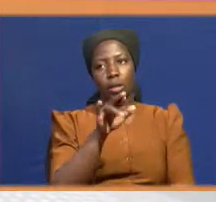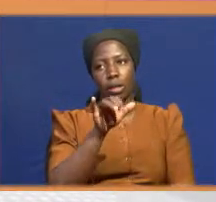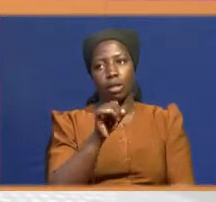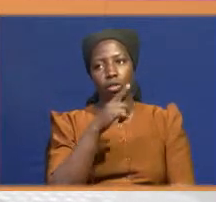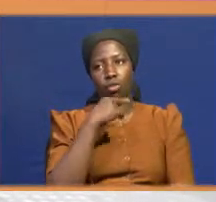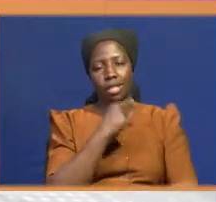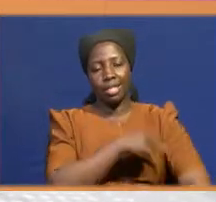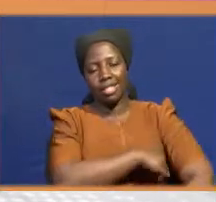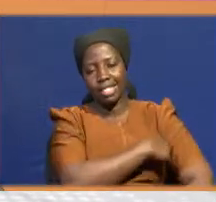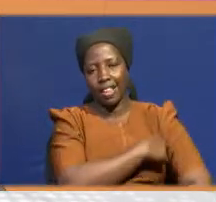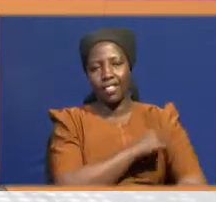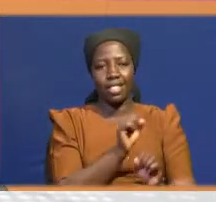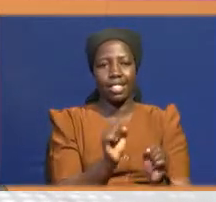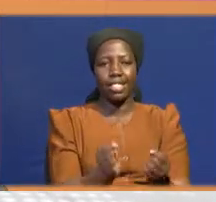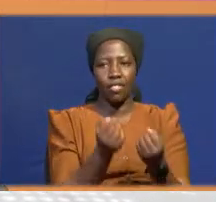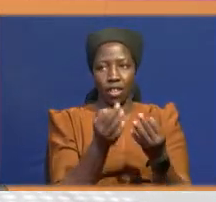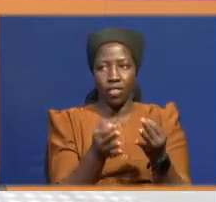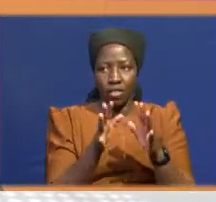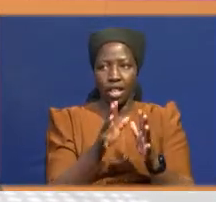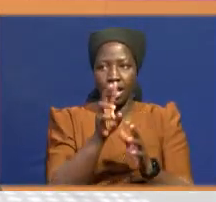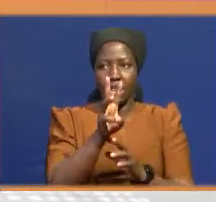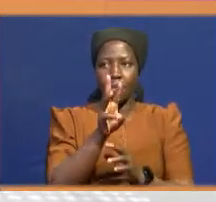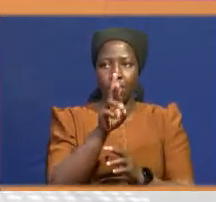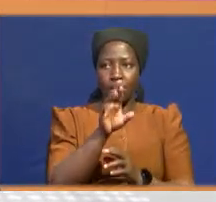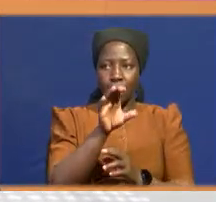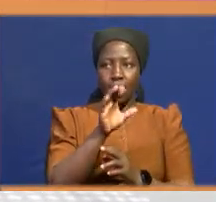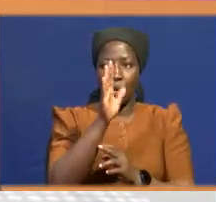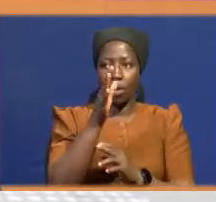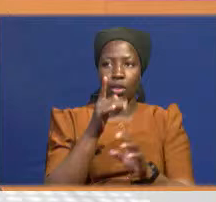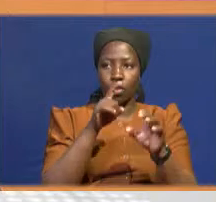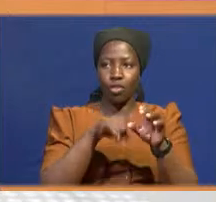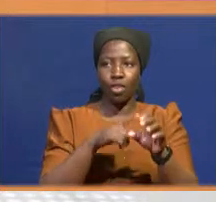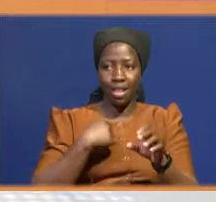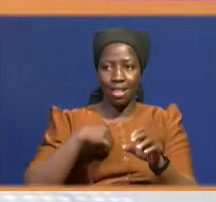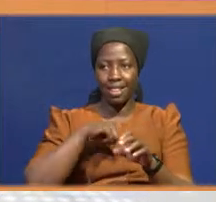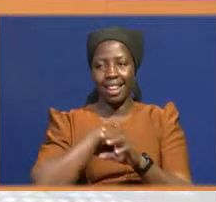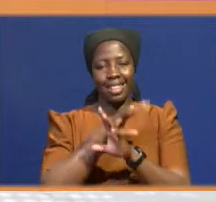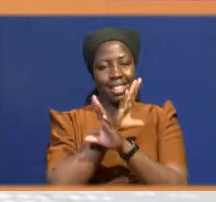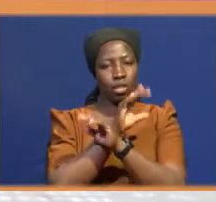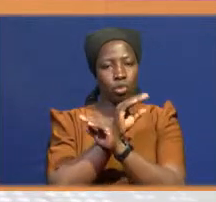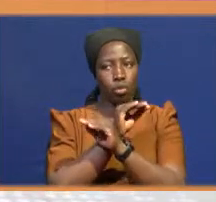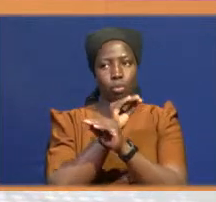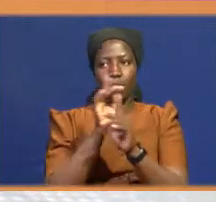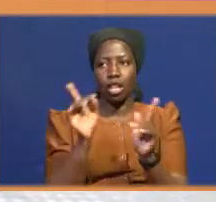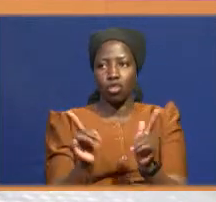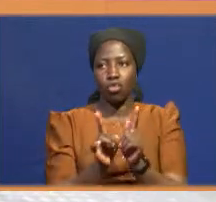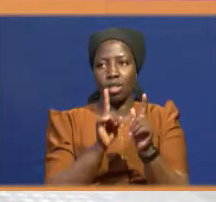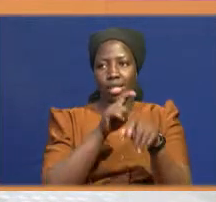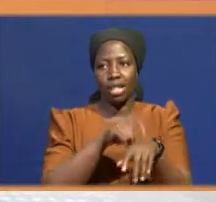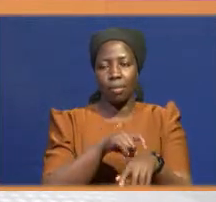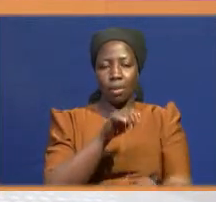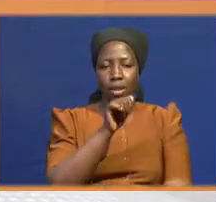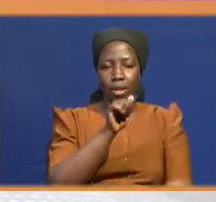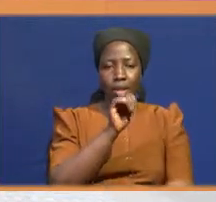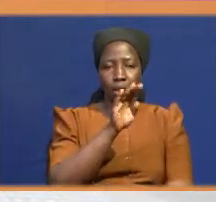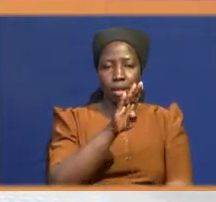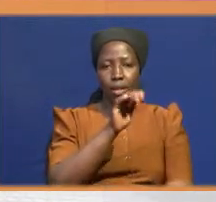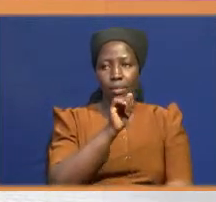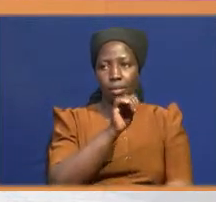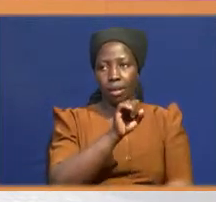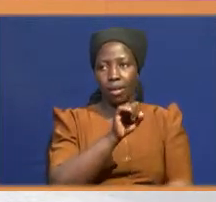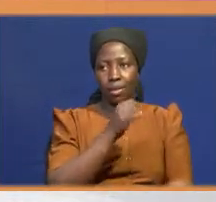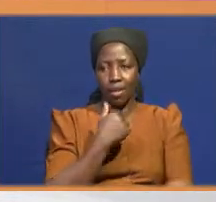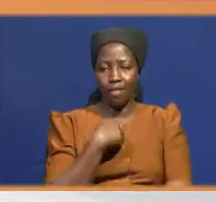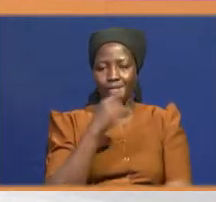Officer with the WRC Safari Rally. He's going to be joining us on Zoom in a short while. And Abbas, there is one